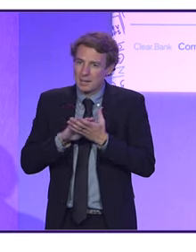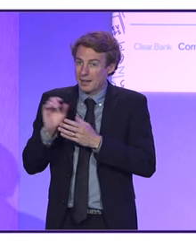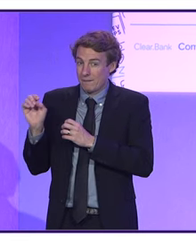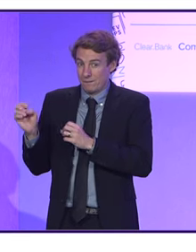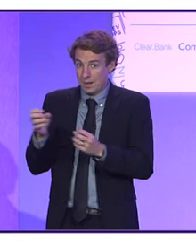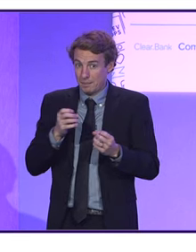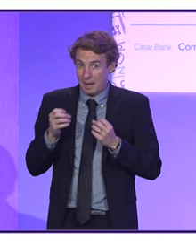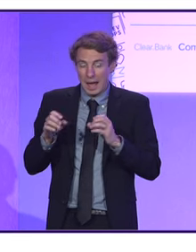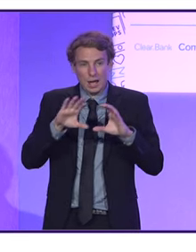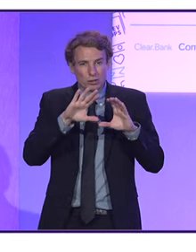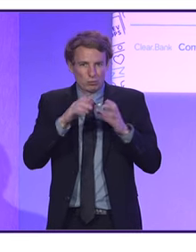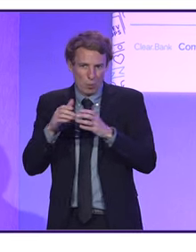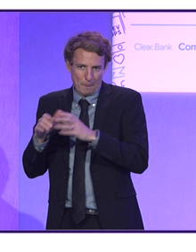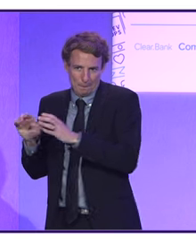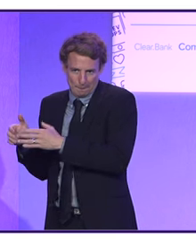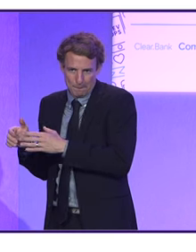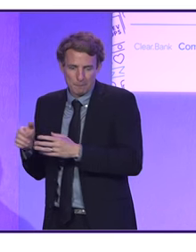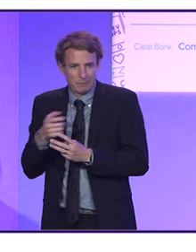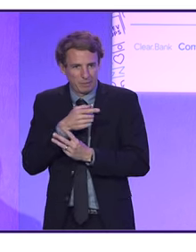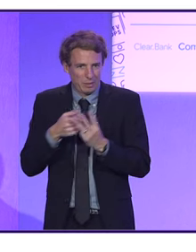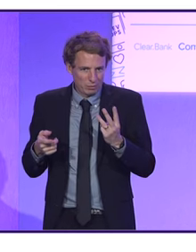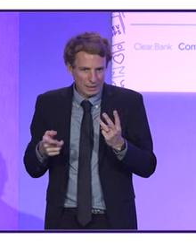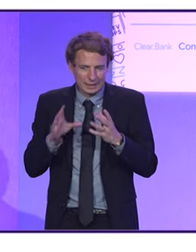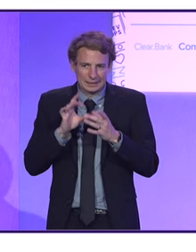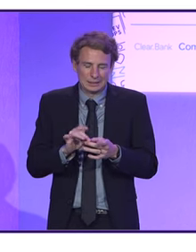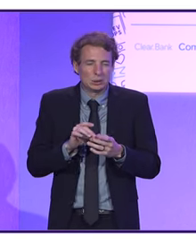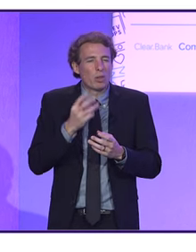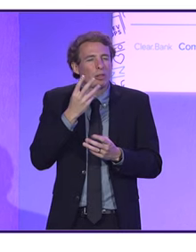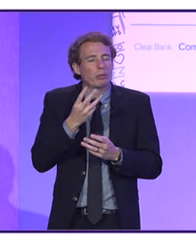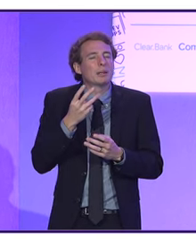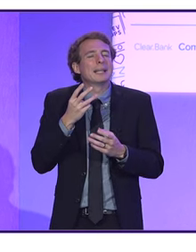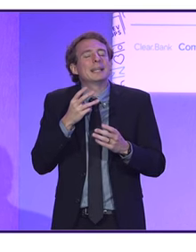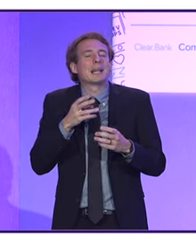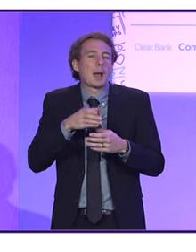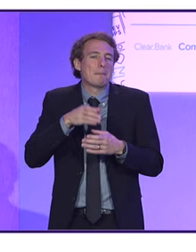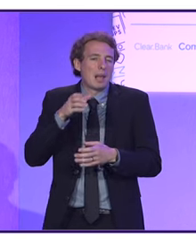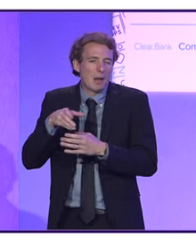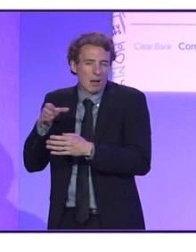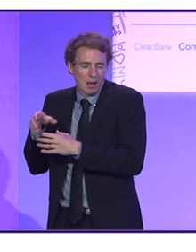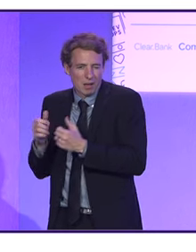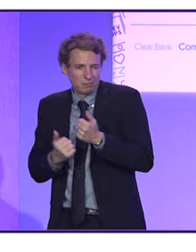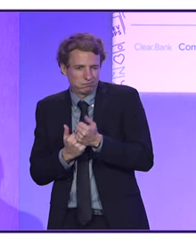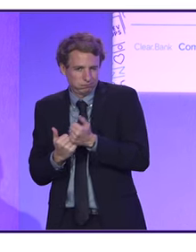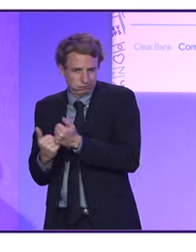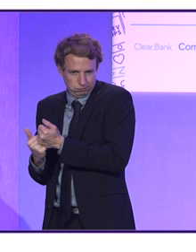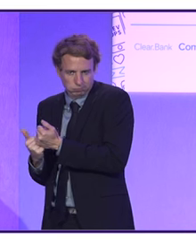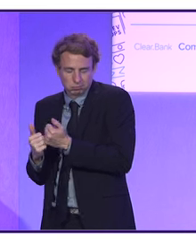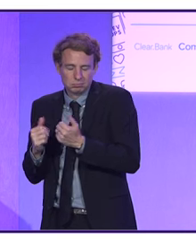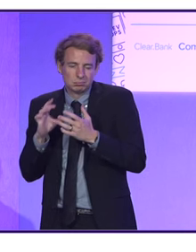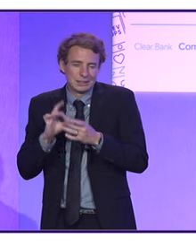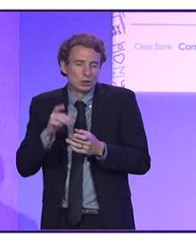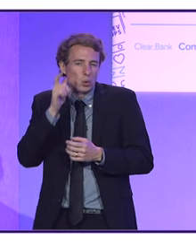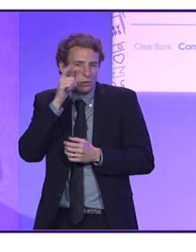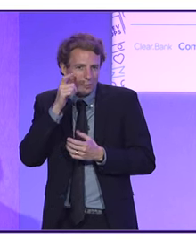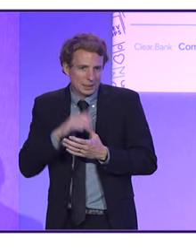three categories according to the three pillars of observability. And the idea is that we use all three consciously